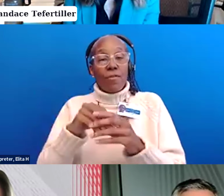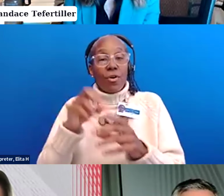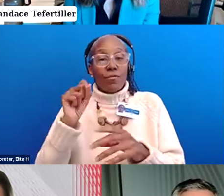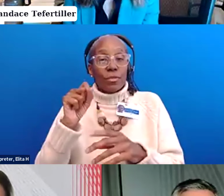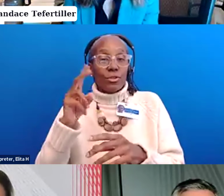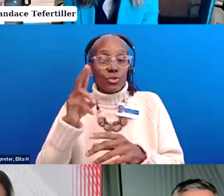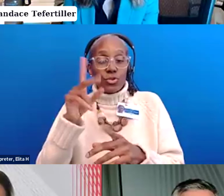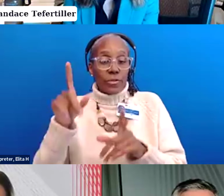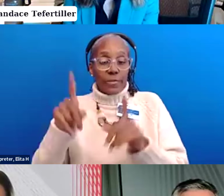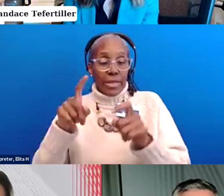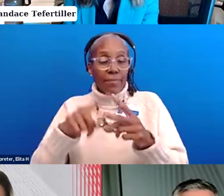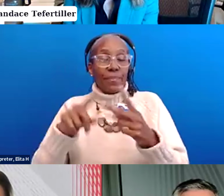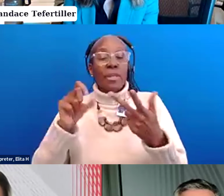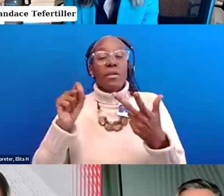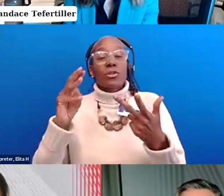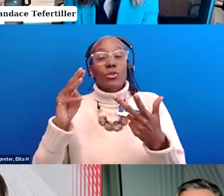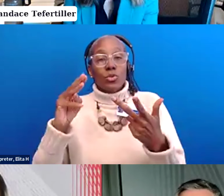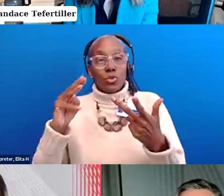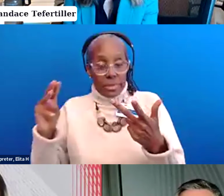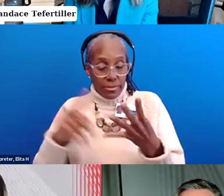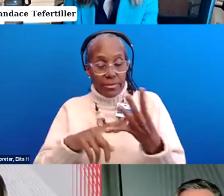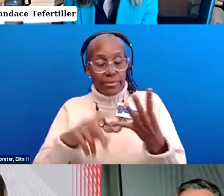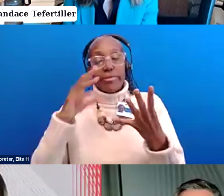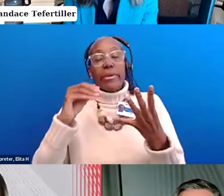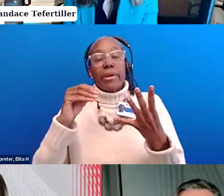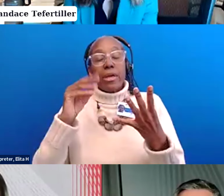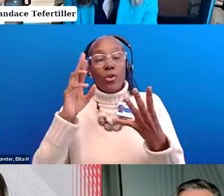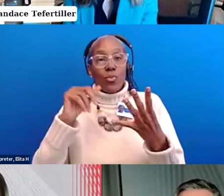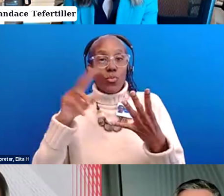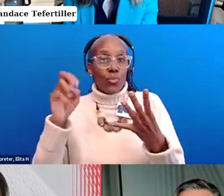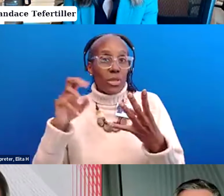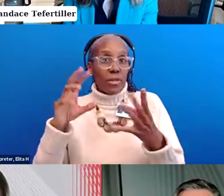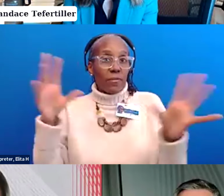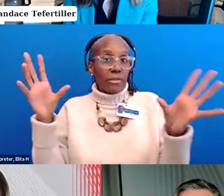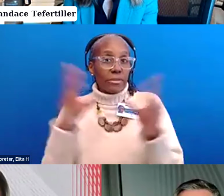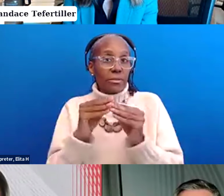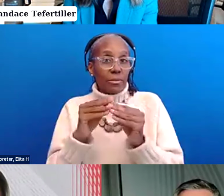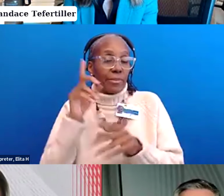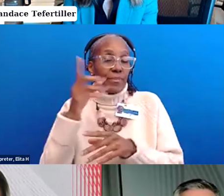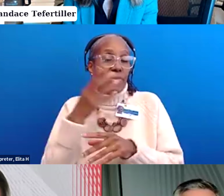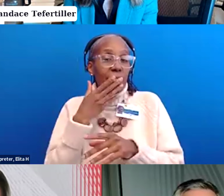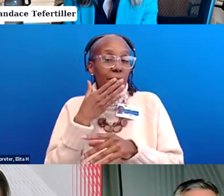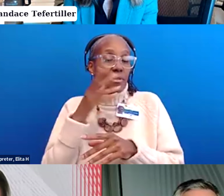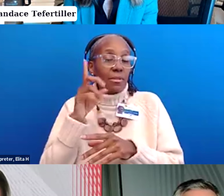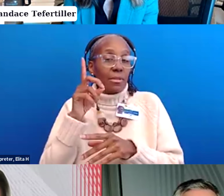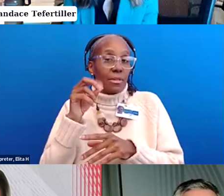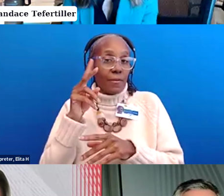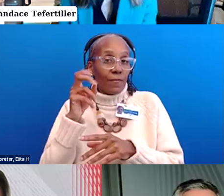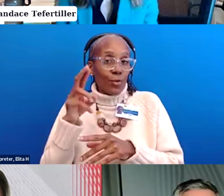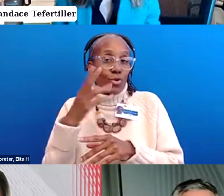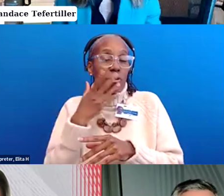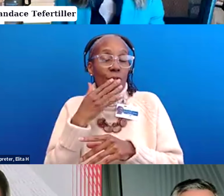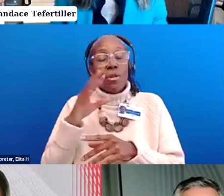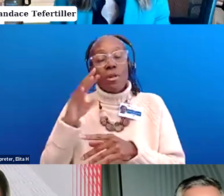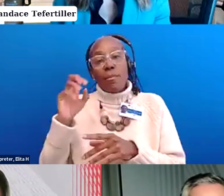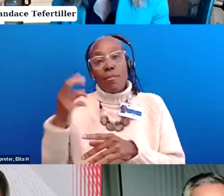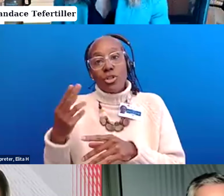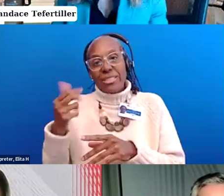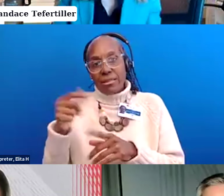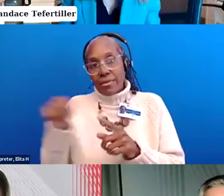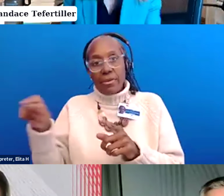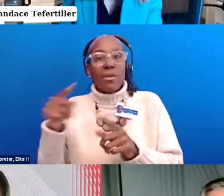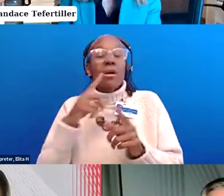info, social media, and again, the Reef Summit, March 10th to the 12th in Denver, Colorado. Thank you, everybody, and